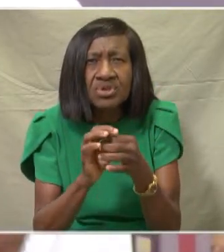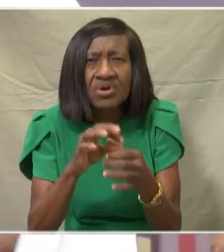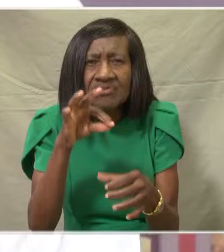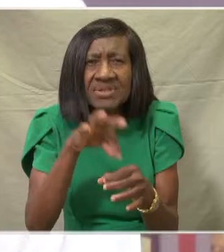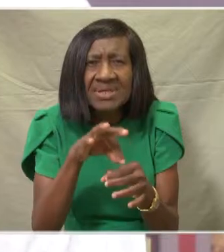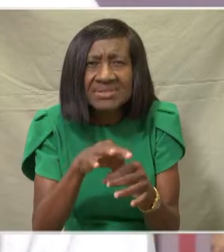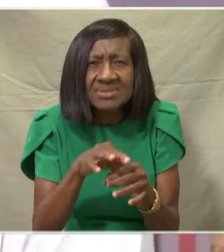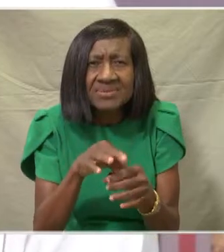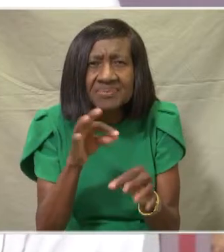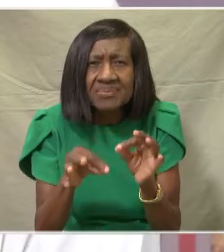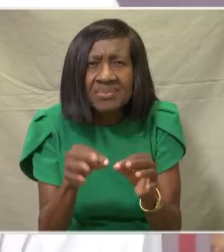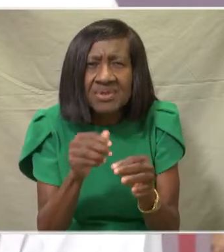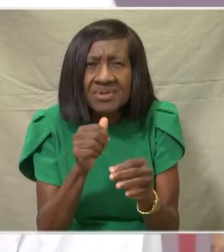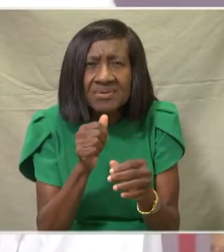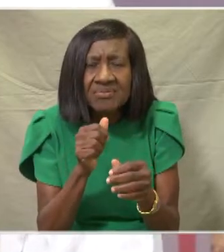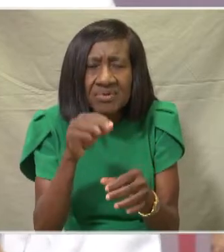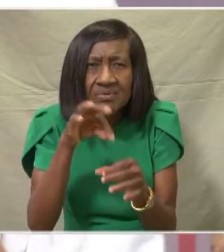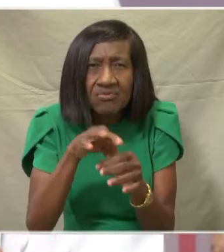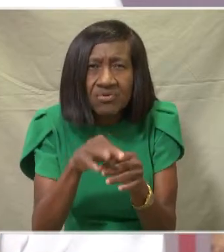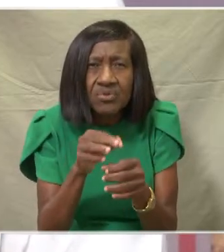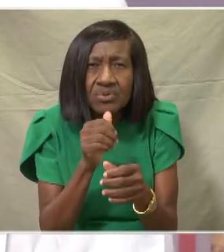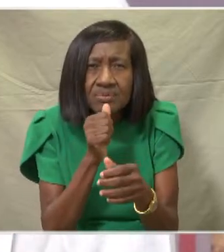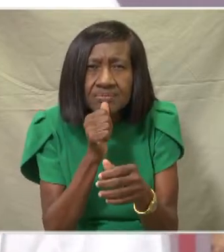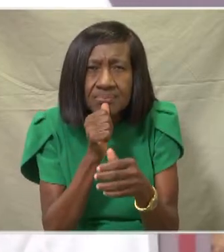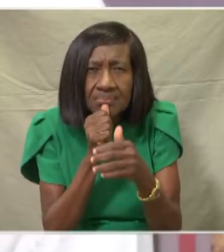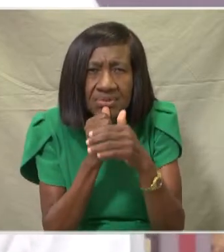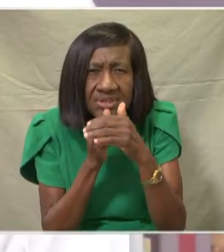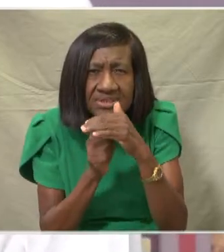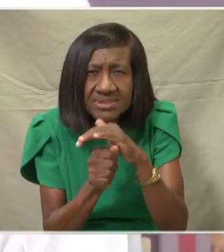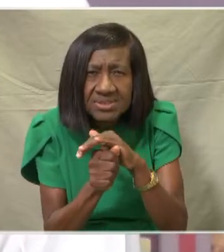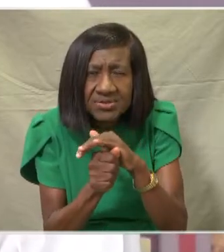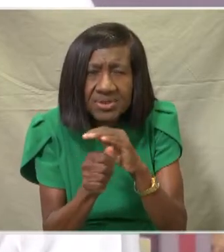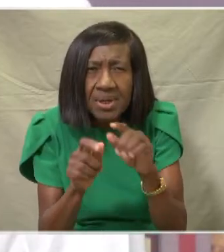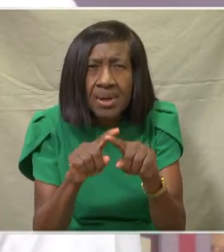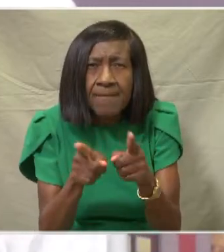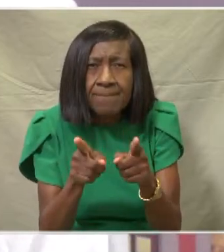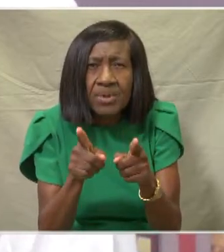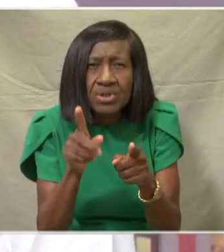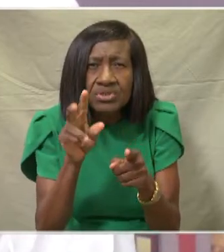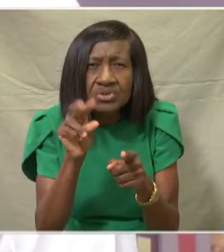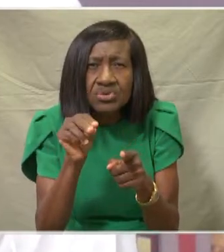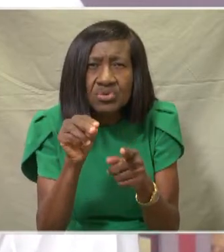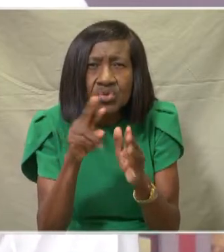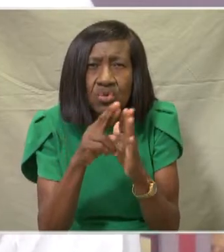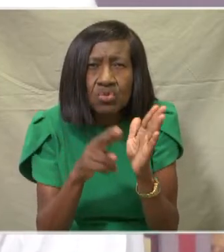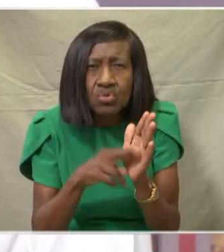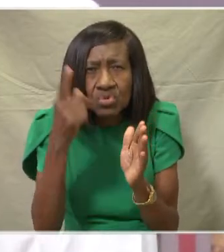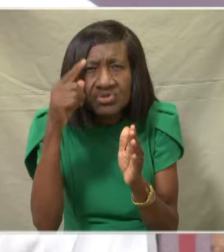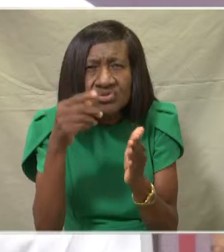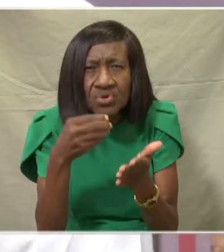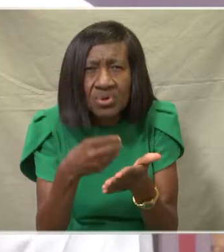secret and all that kind of thing. But there's been no regulations relating to the financing of the referendum,